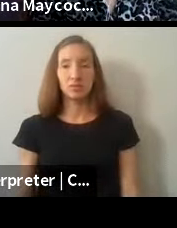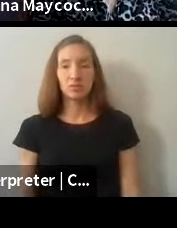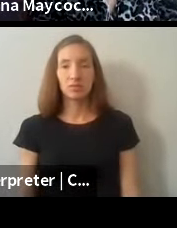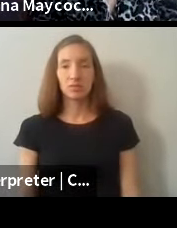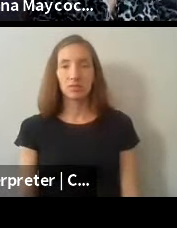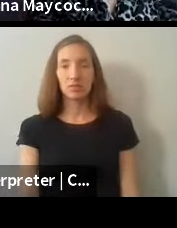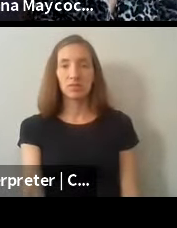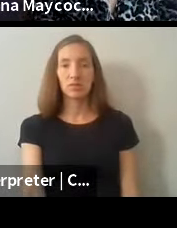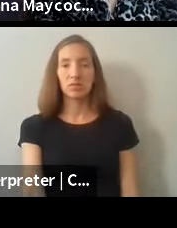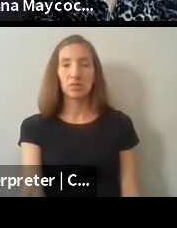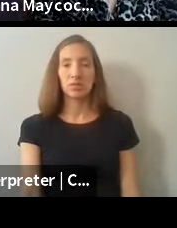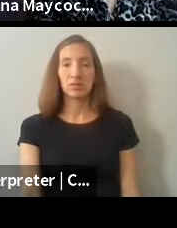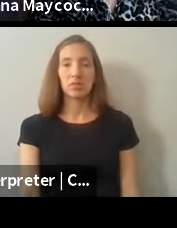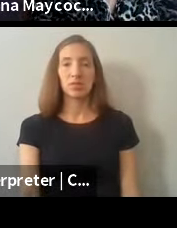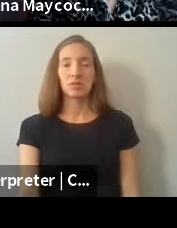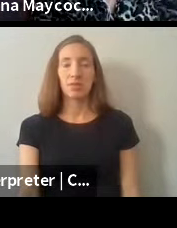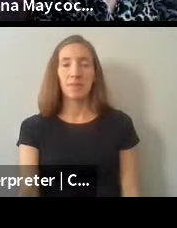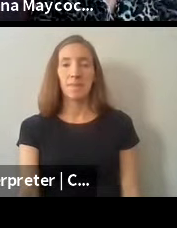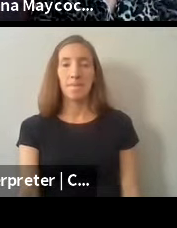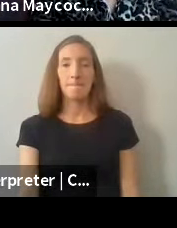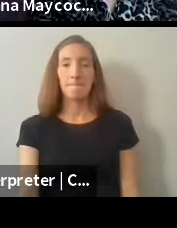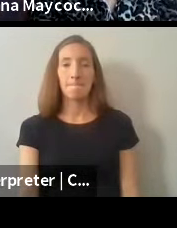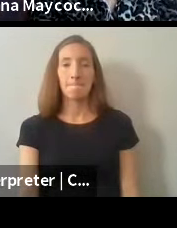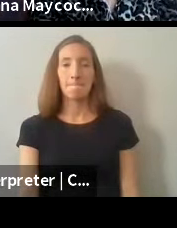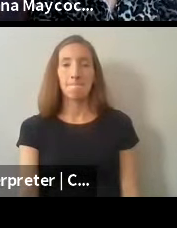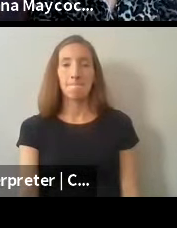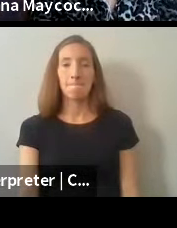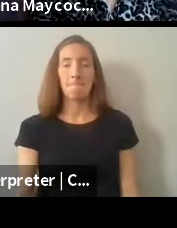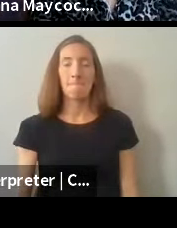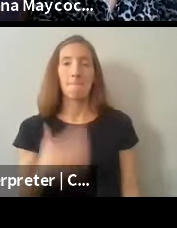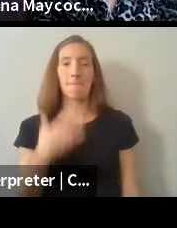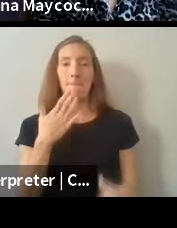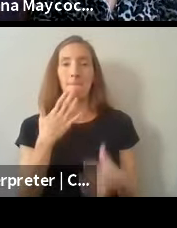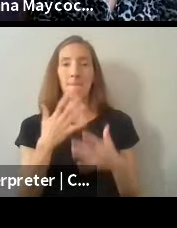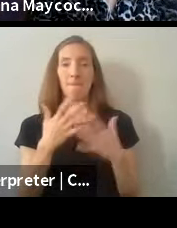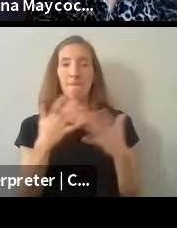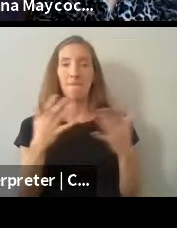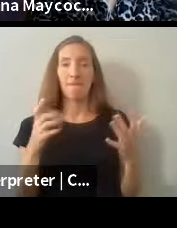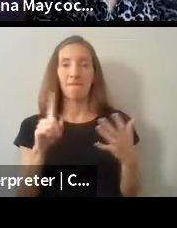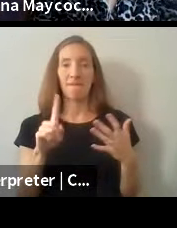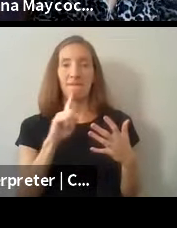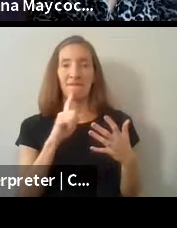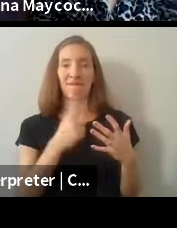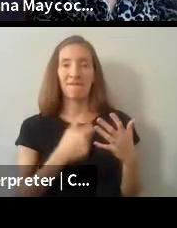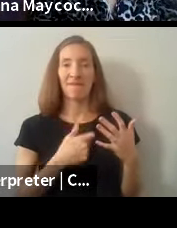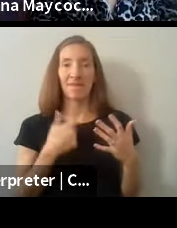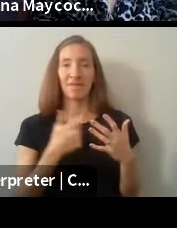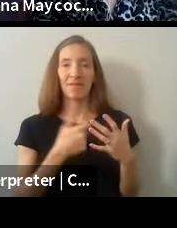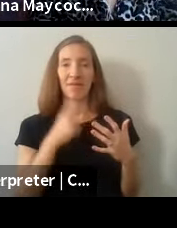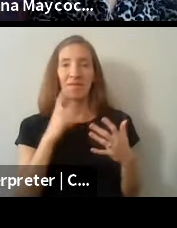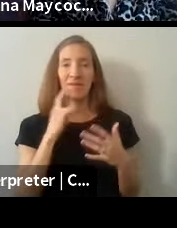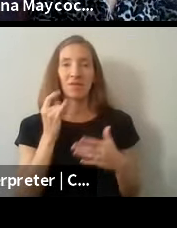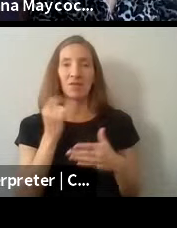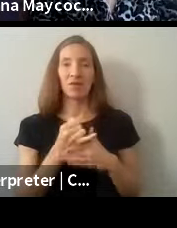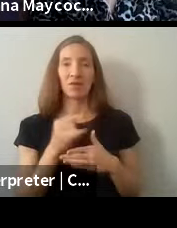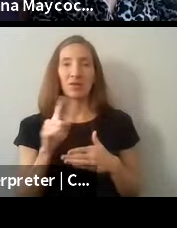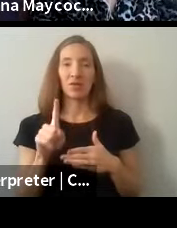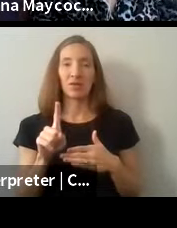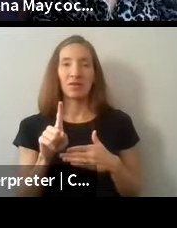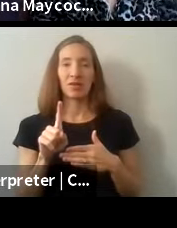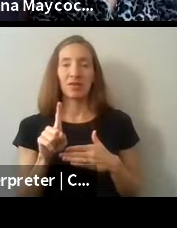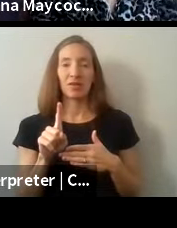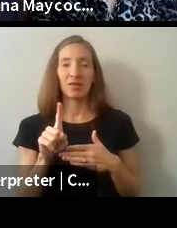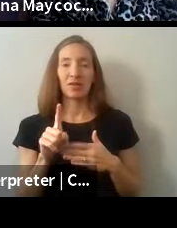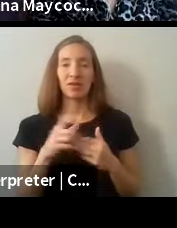problème. J'étais à la demi, j'ai repris. May I apologize for interrupting you, dear minister.